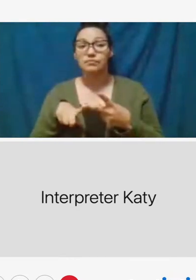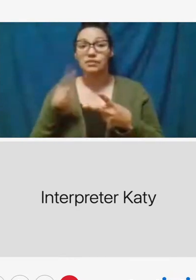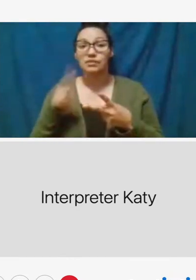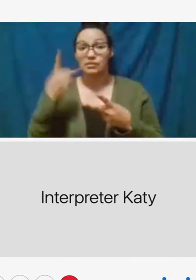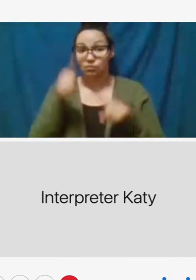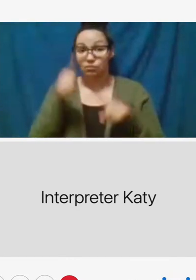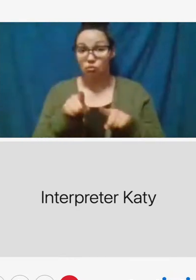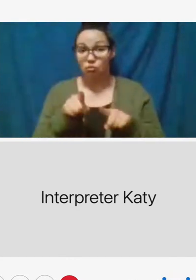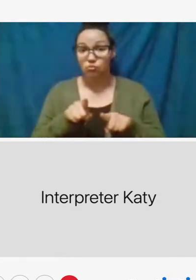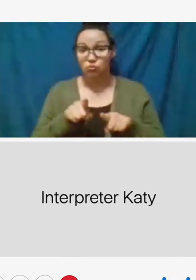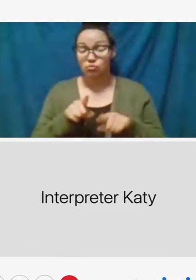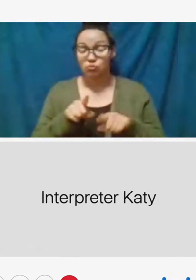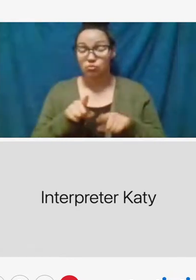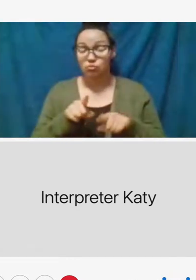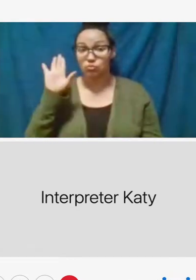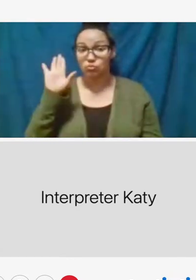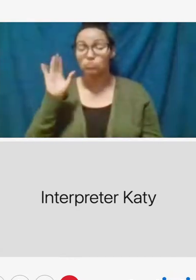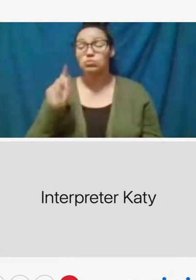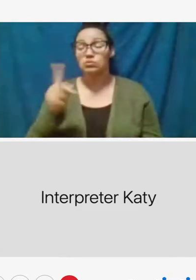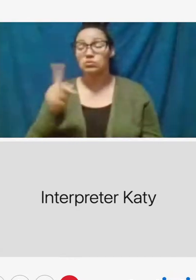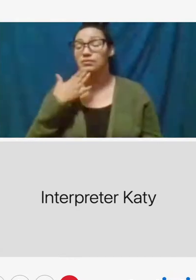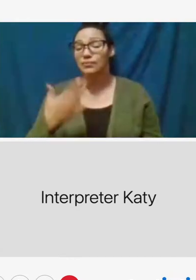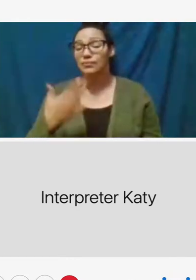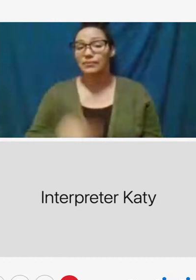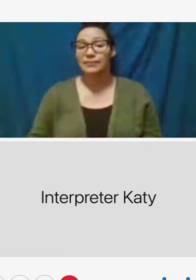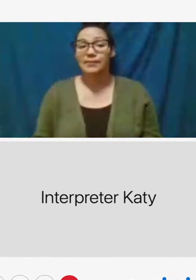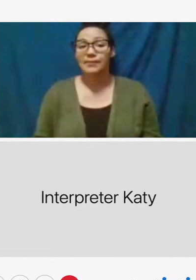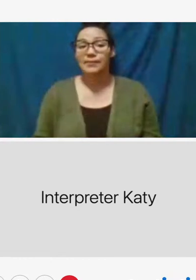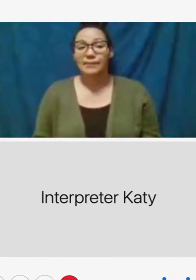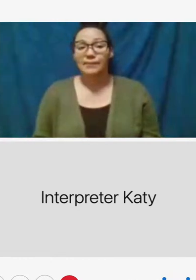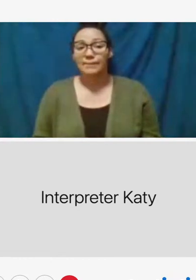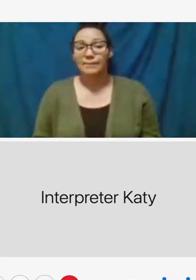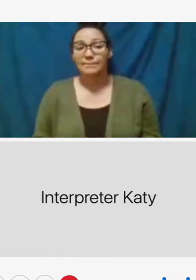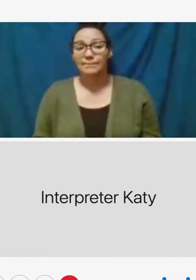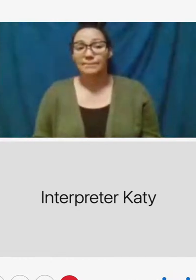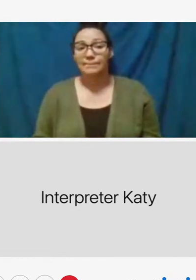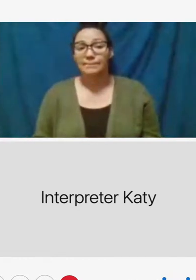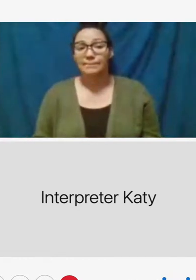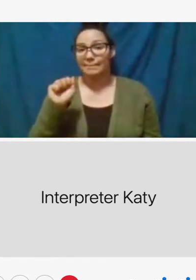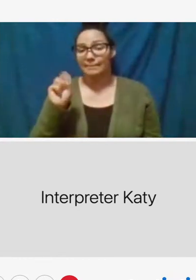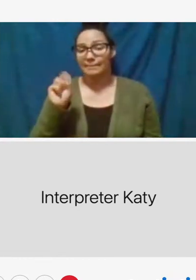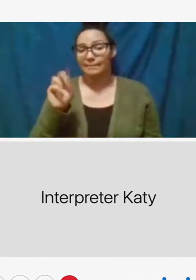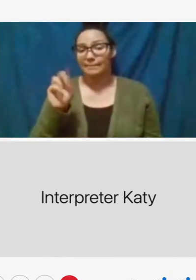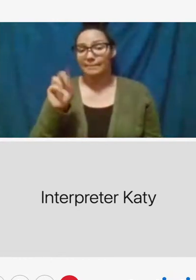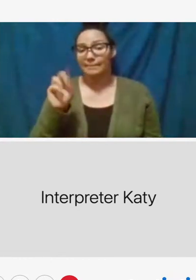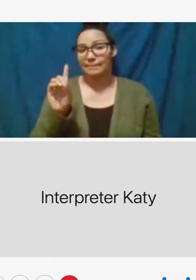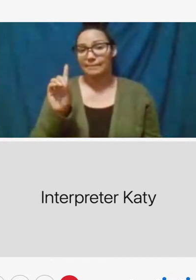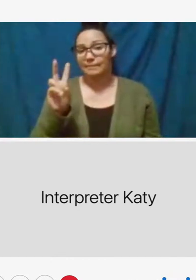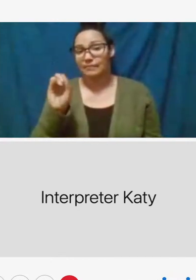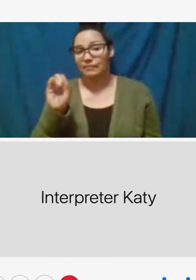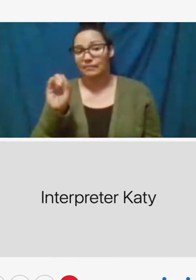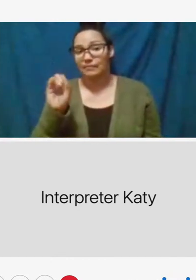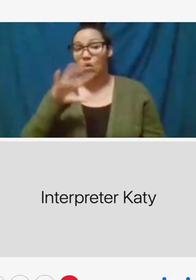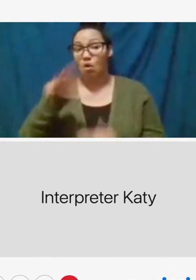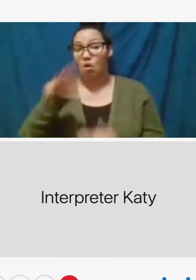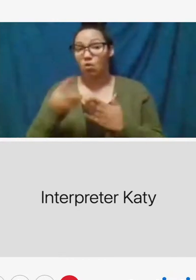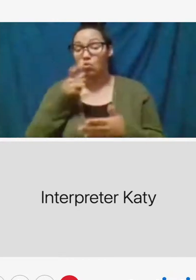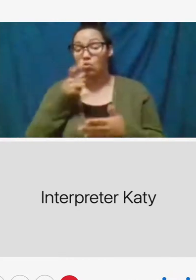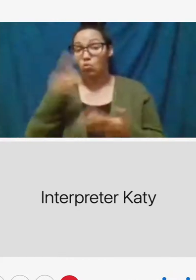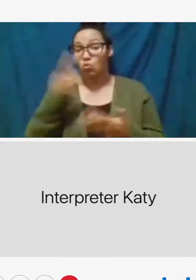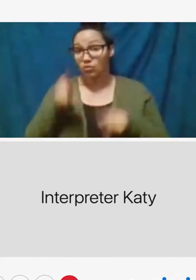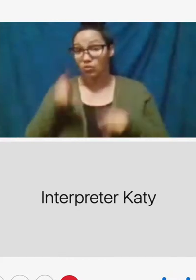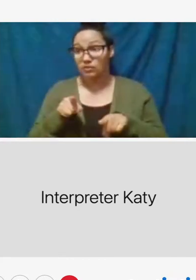second okay the second okay all in favor